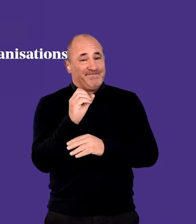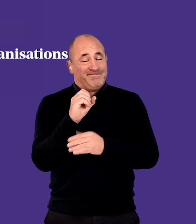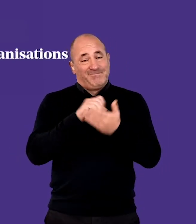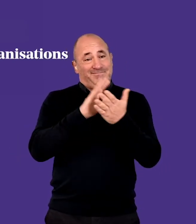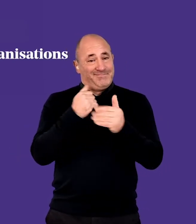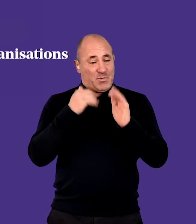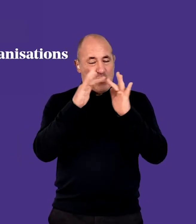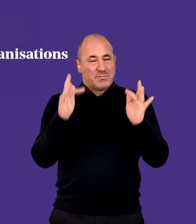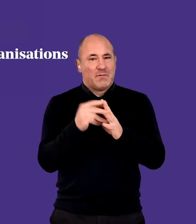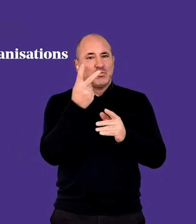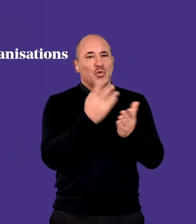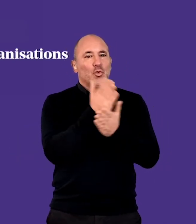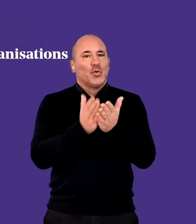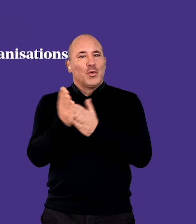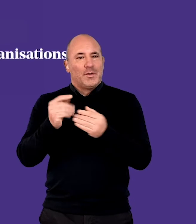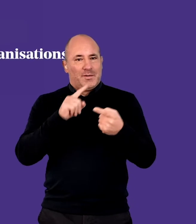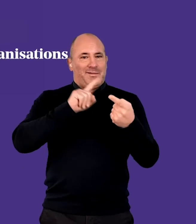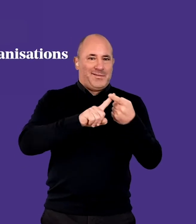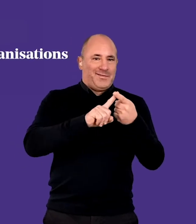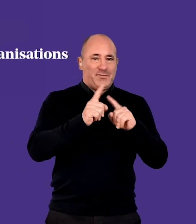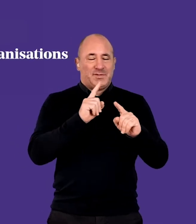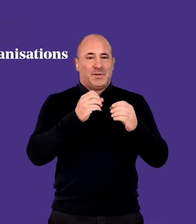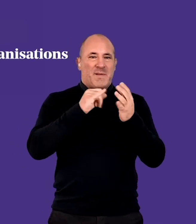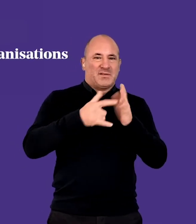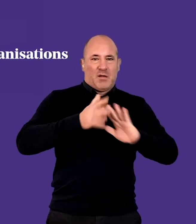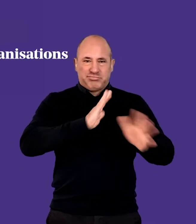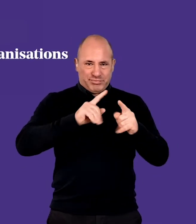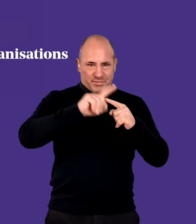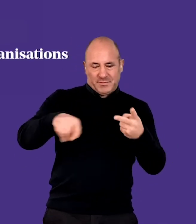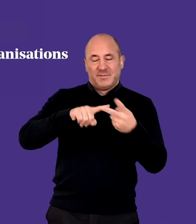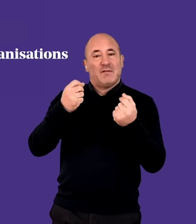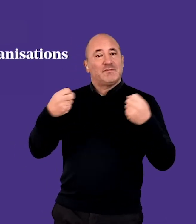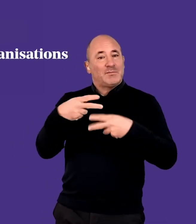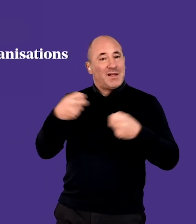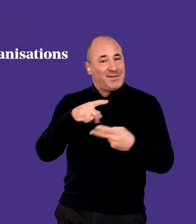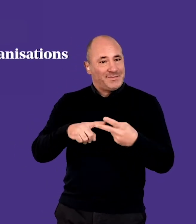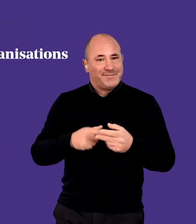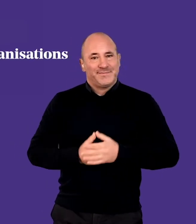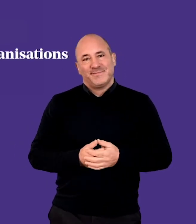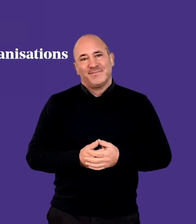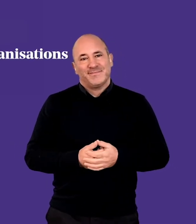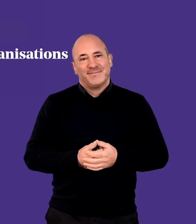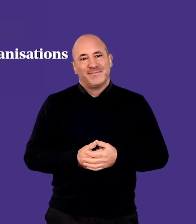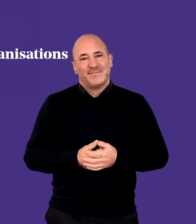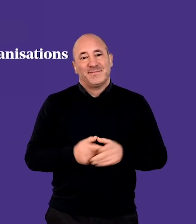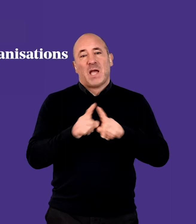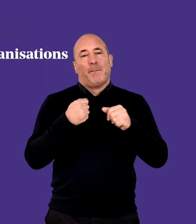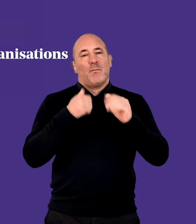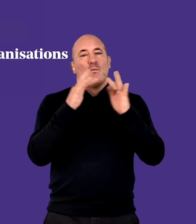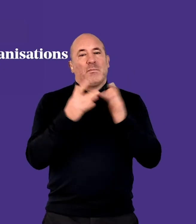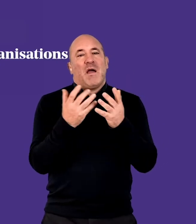This presentation is available on our website in two formats, one with BSL interpretation and the other with